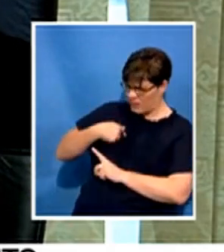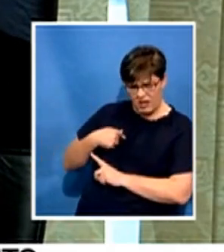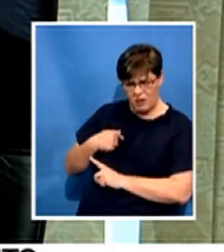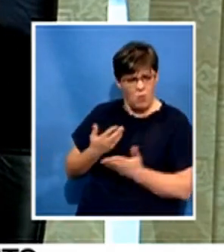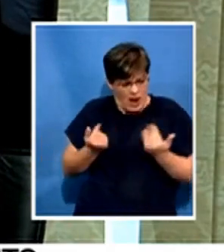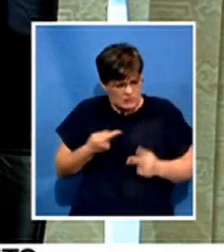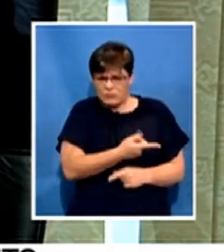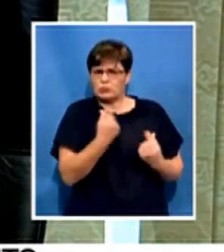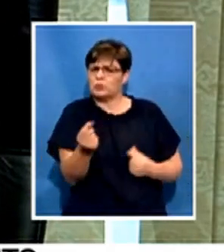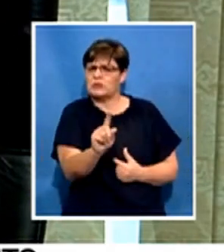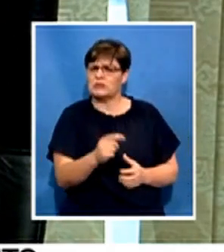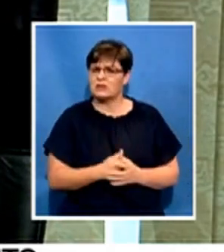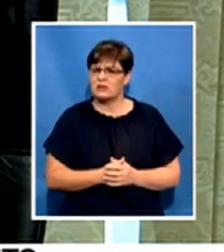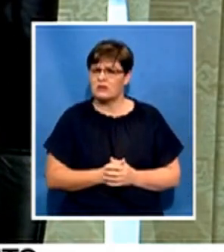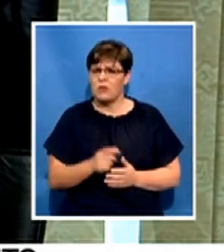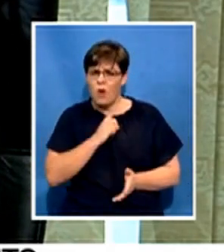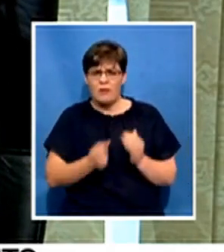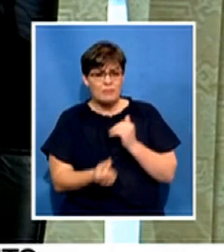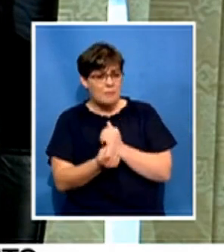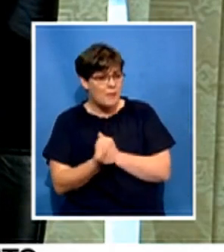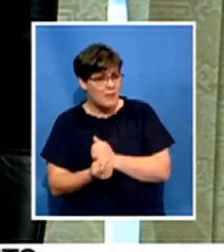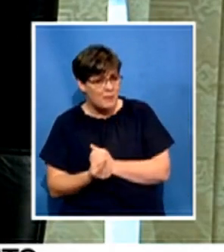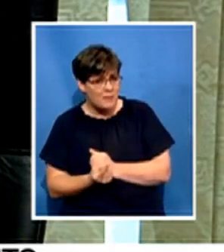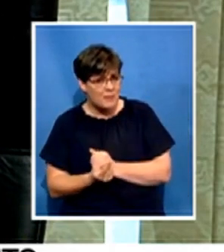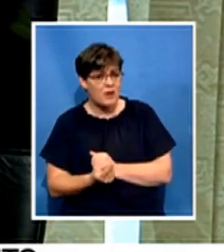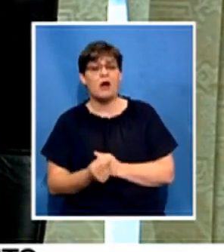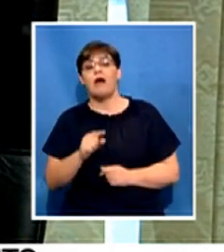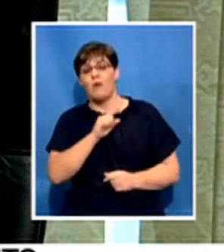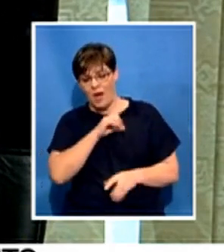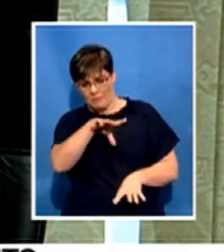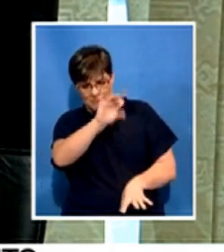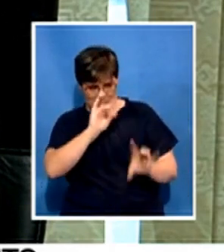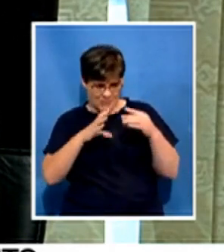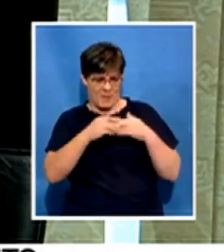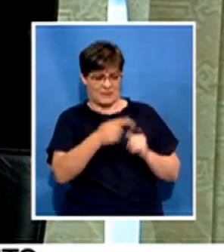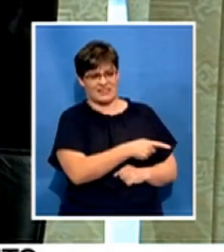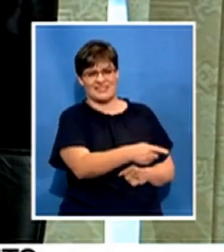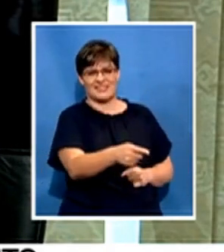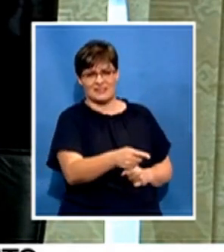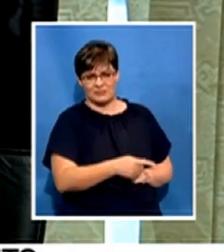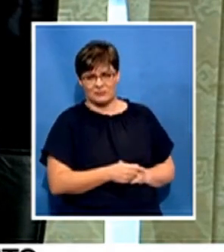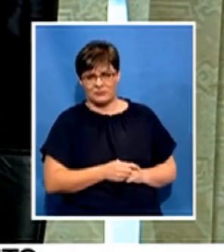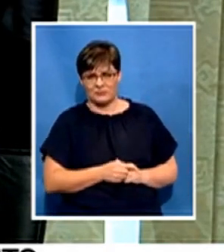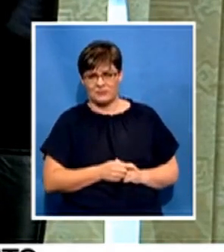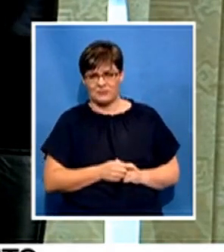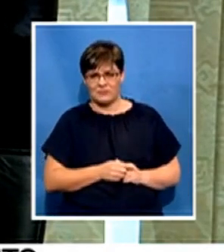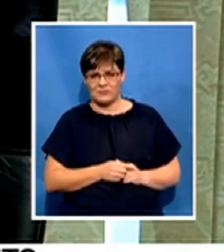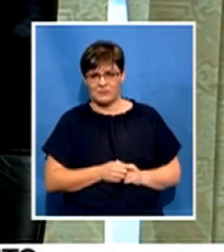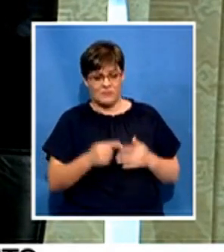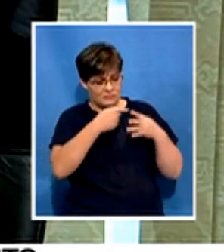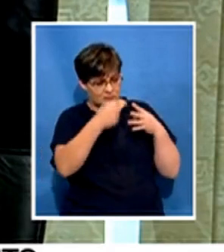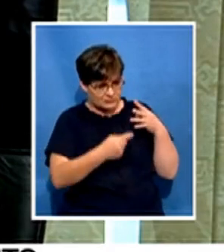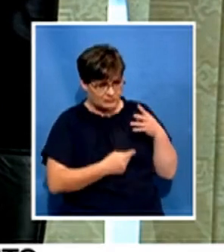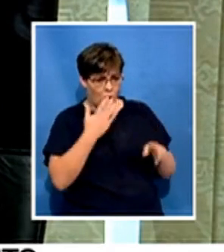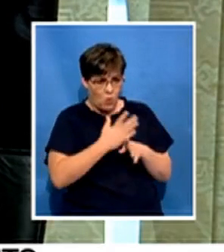the issues that we are picking up from members. These are the things that workers are saying.